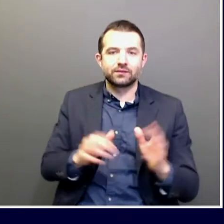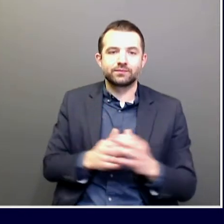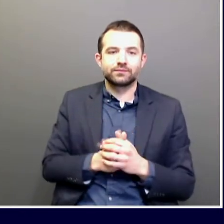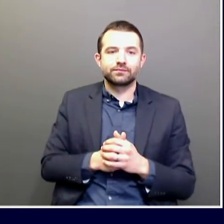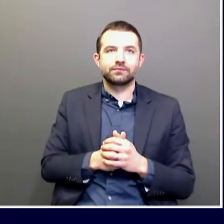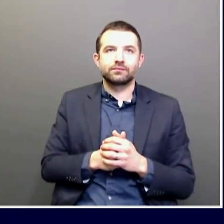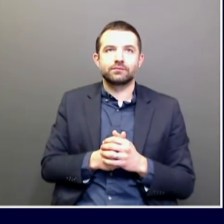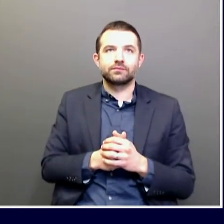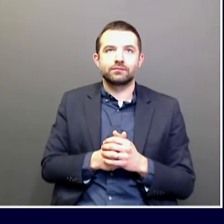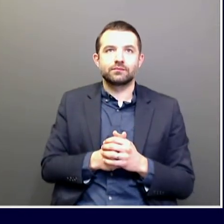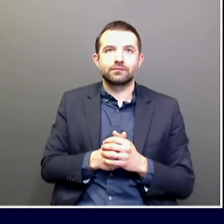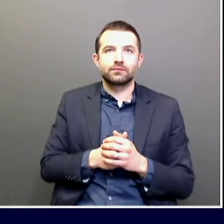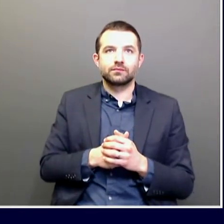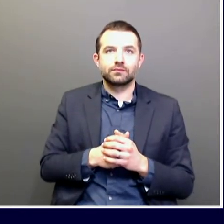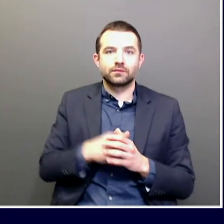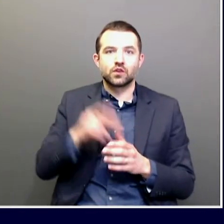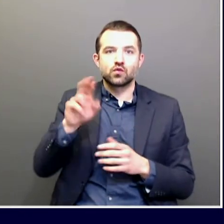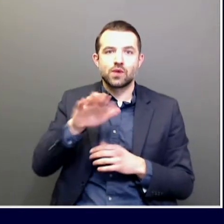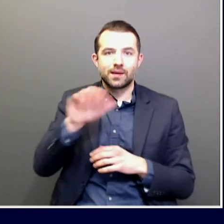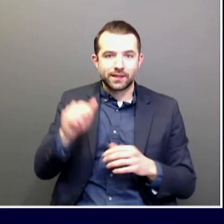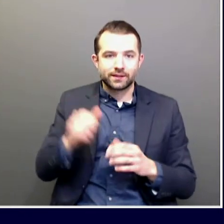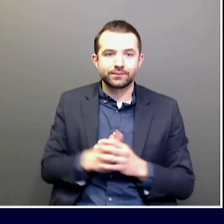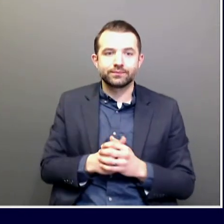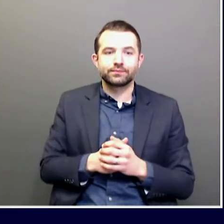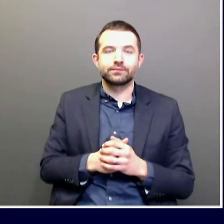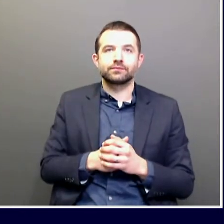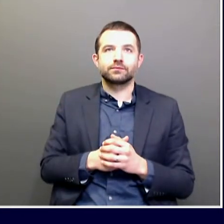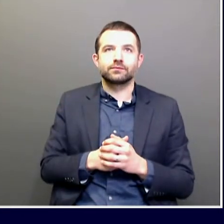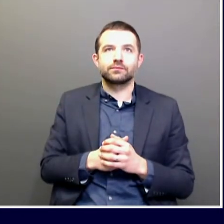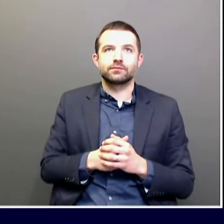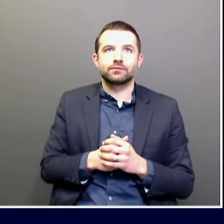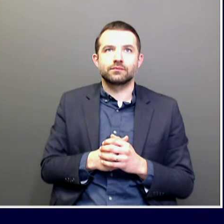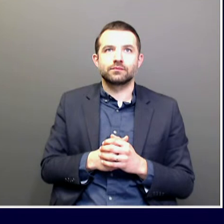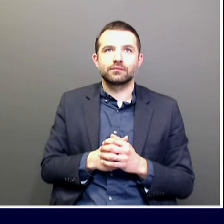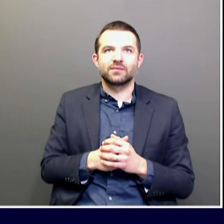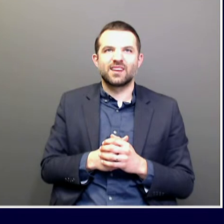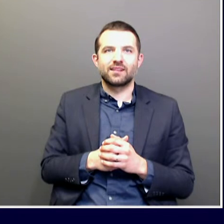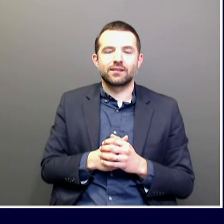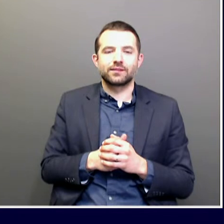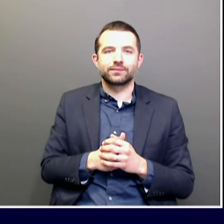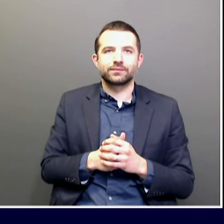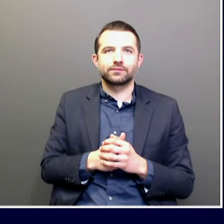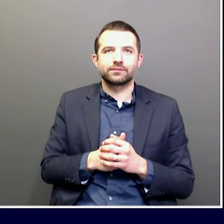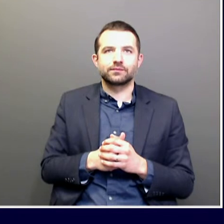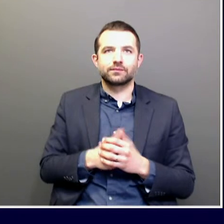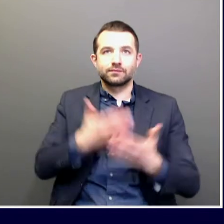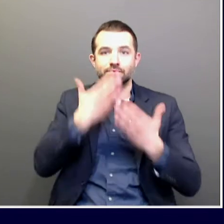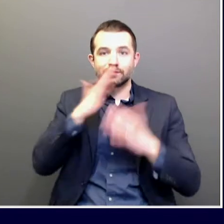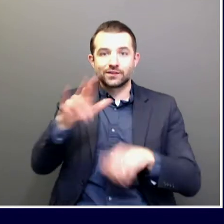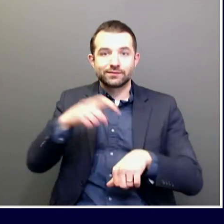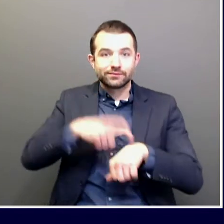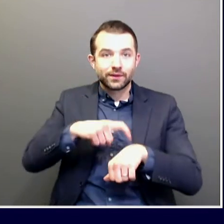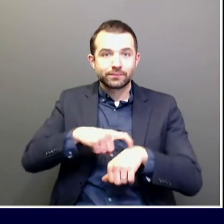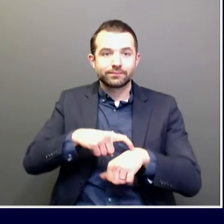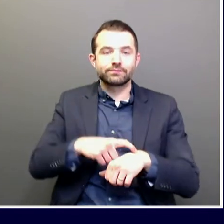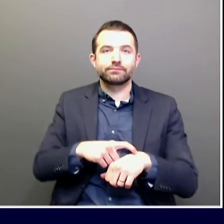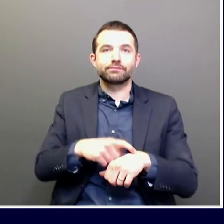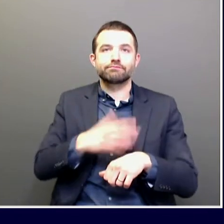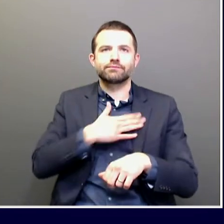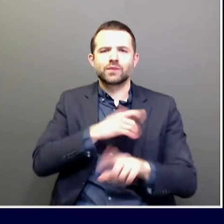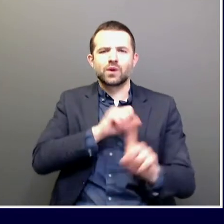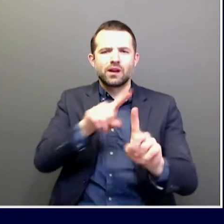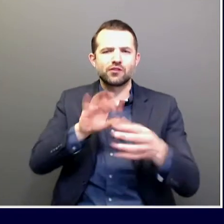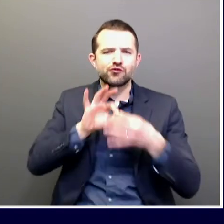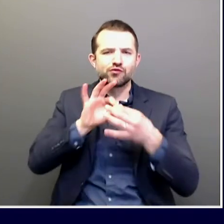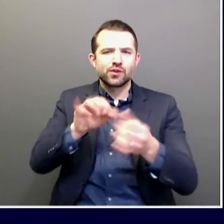Thank you, Rebecca. Very thoughtful of you. Let me go to Brian Sullivan next. No such luck with me, Dr. Shah. I